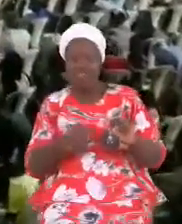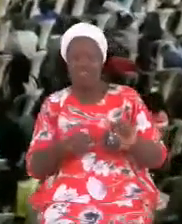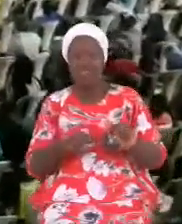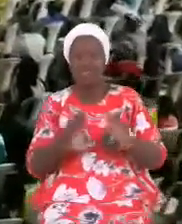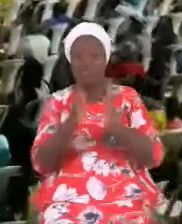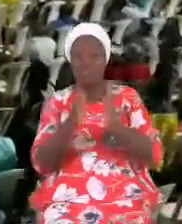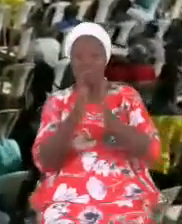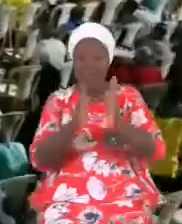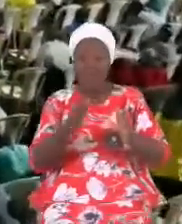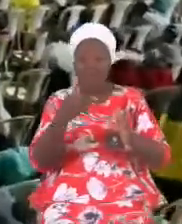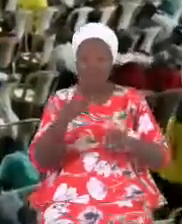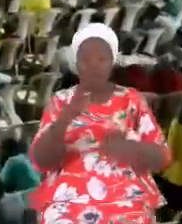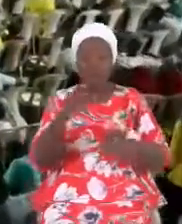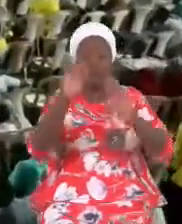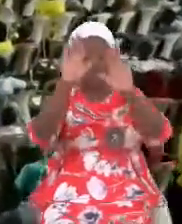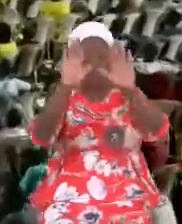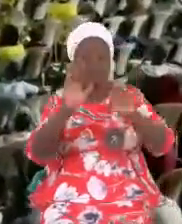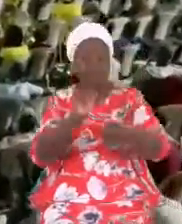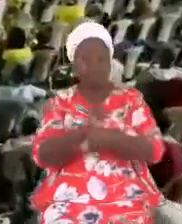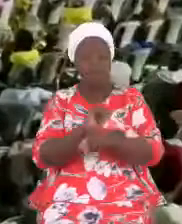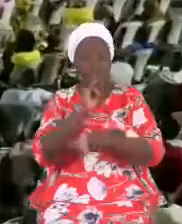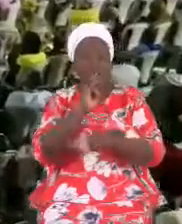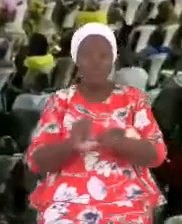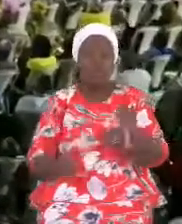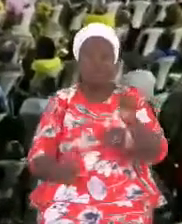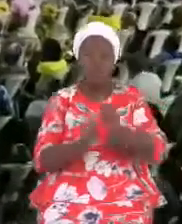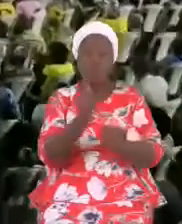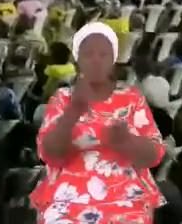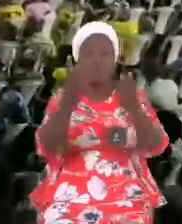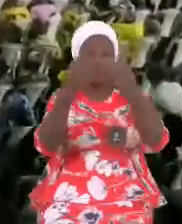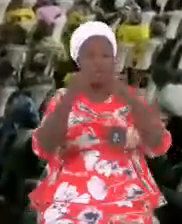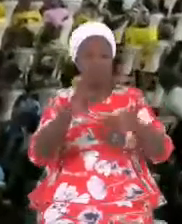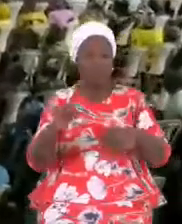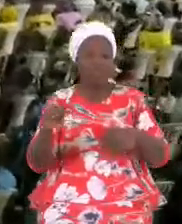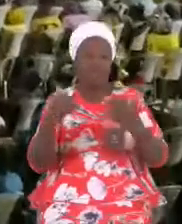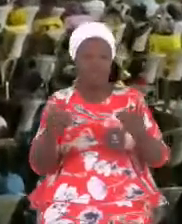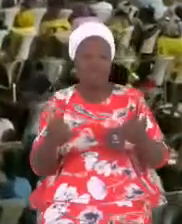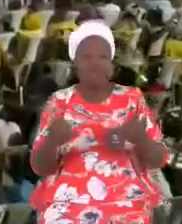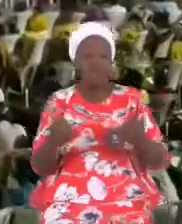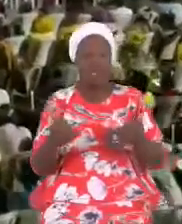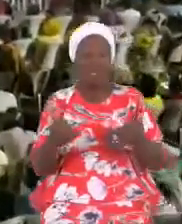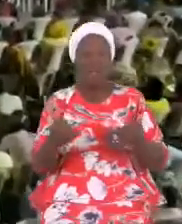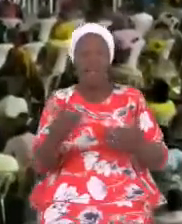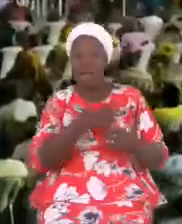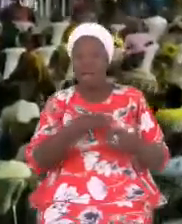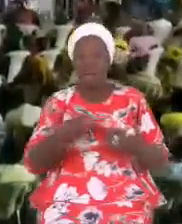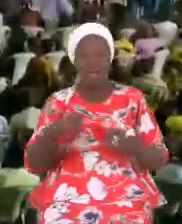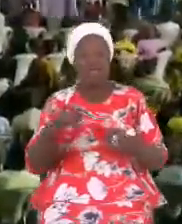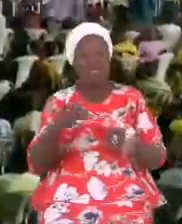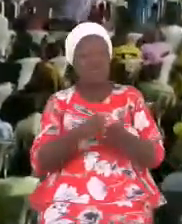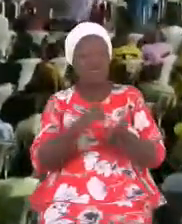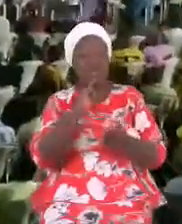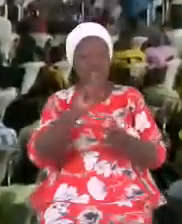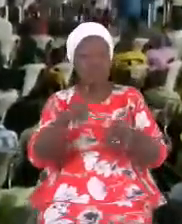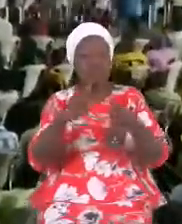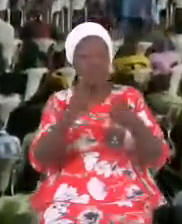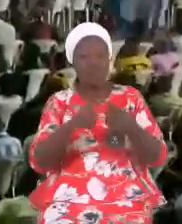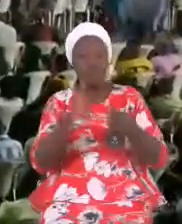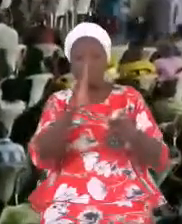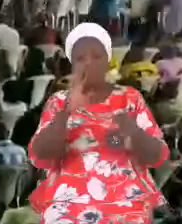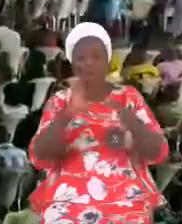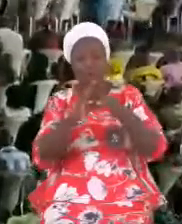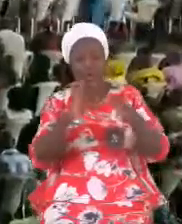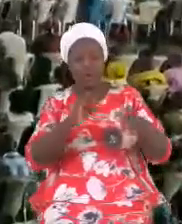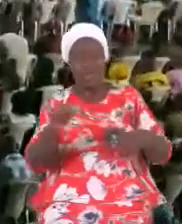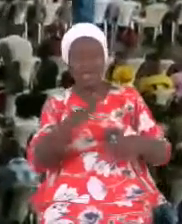prayer of miracle is about to come and is going to be loose him and let him